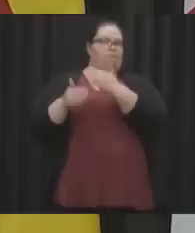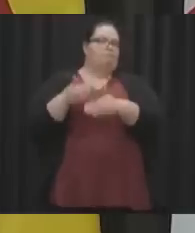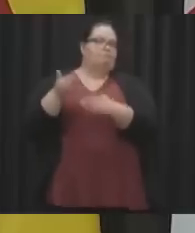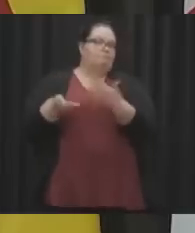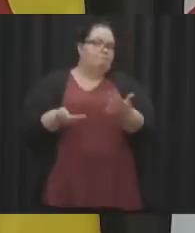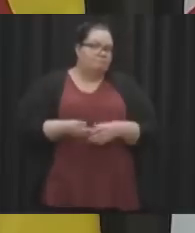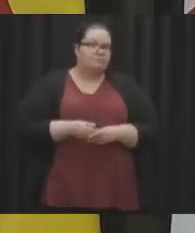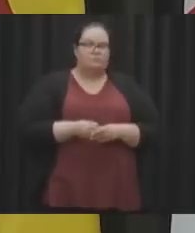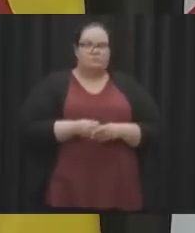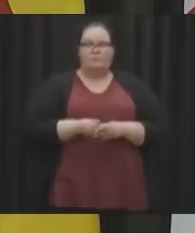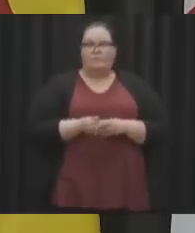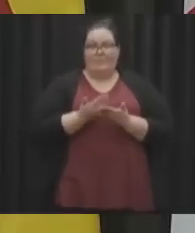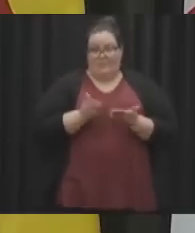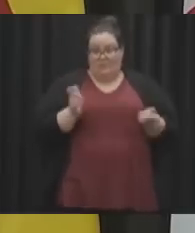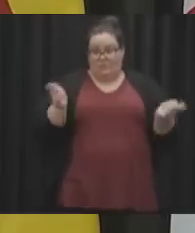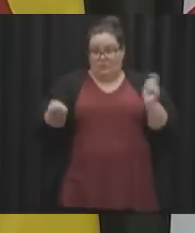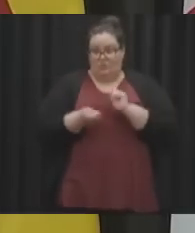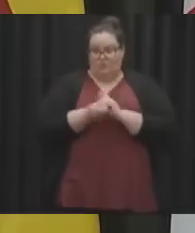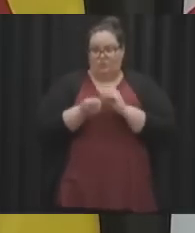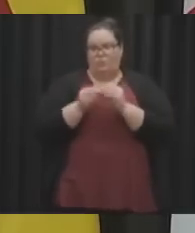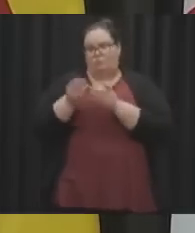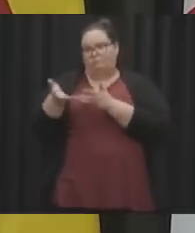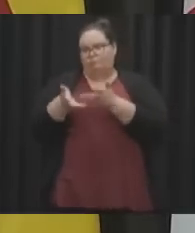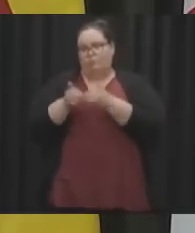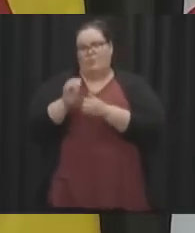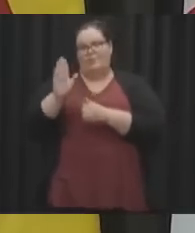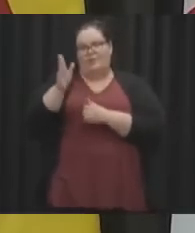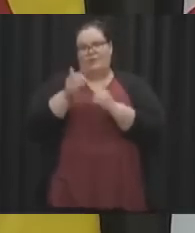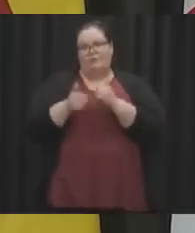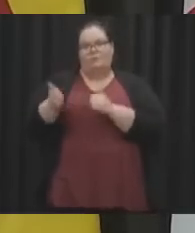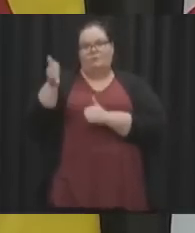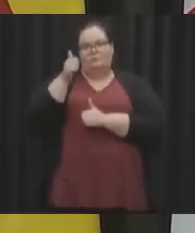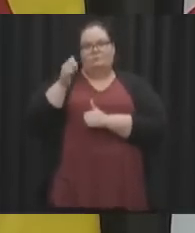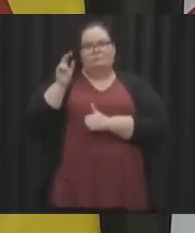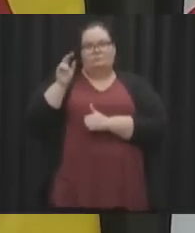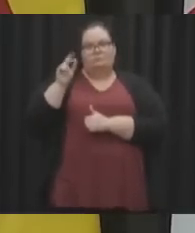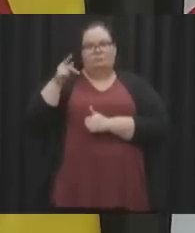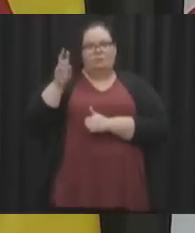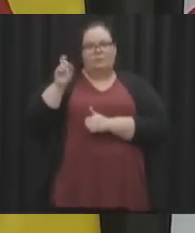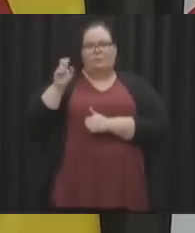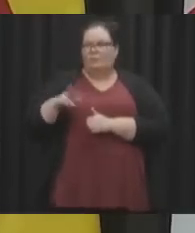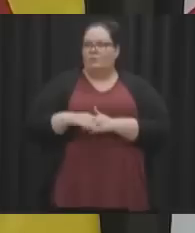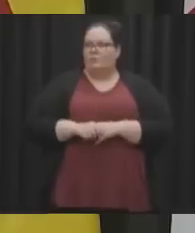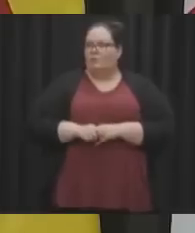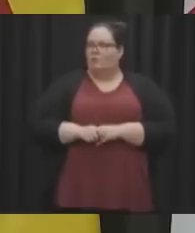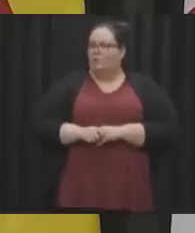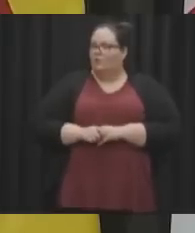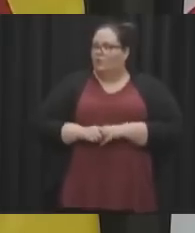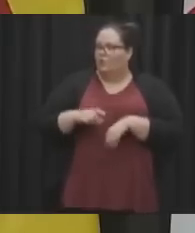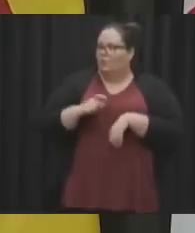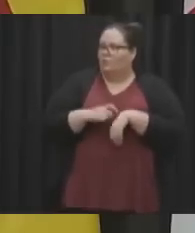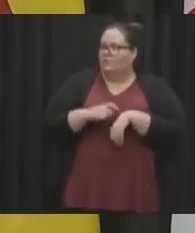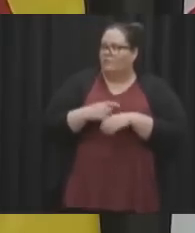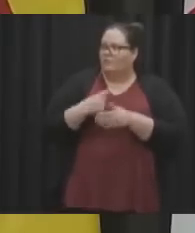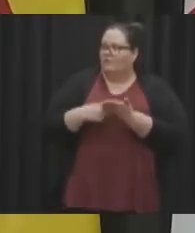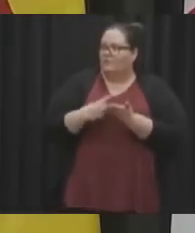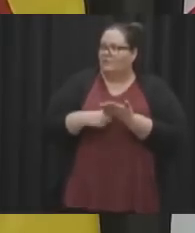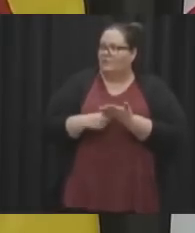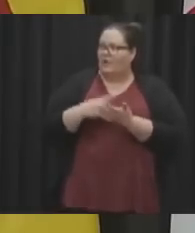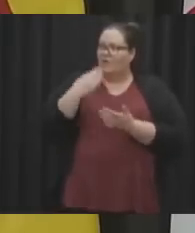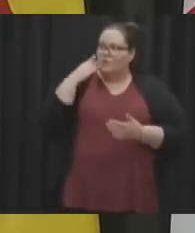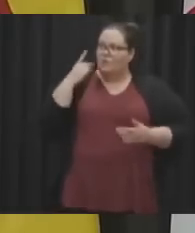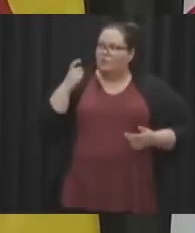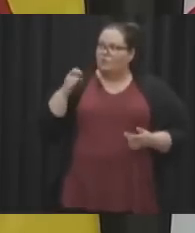health, again, because I'm in ongoing conversations with them on a regular basis and through text and email and also phone calls, we were on the phone earlier